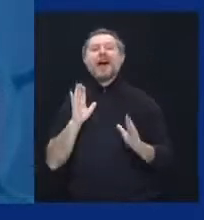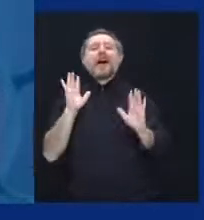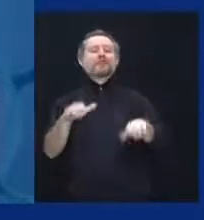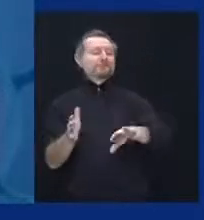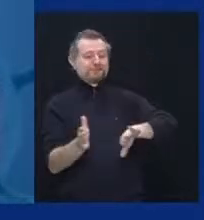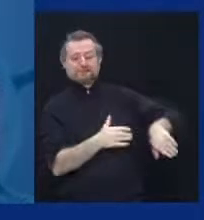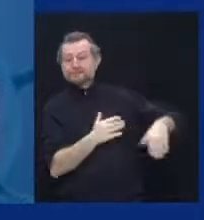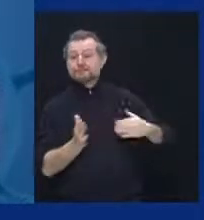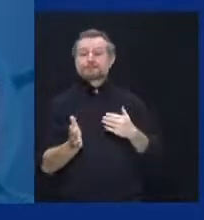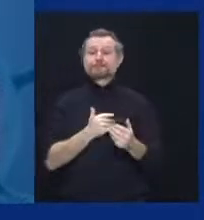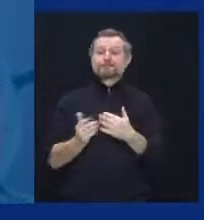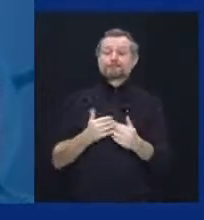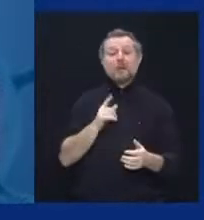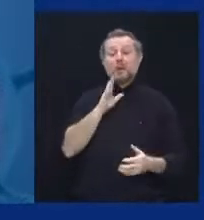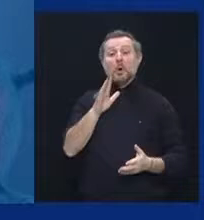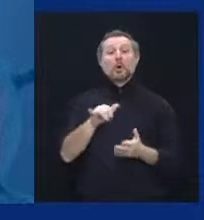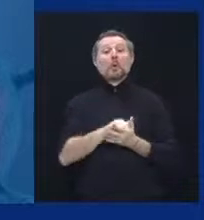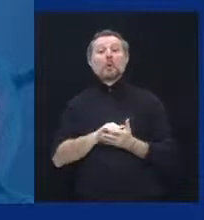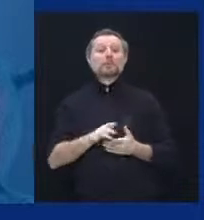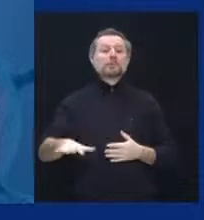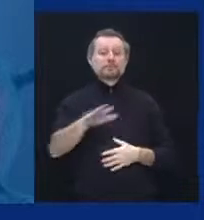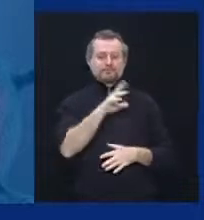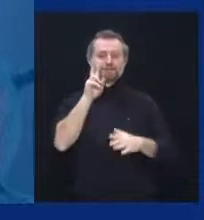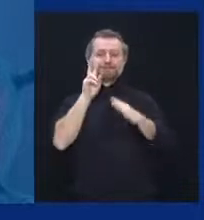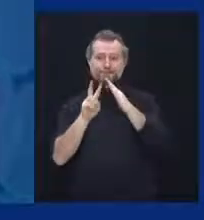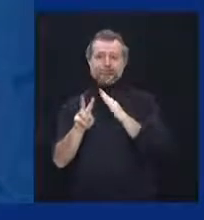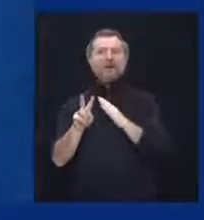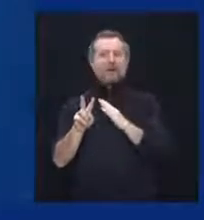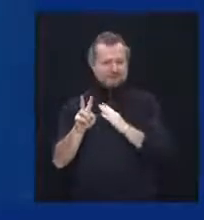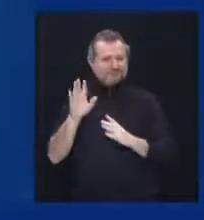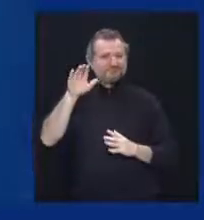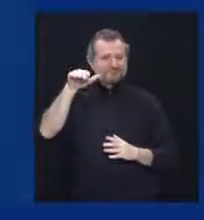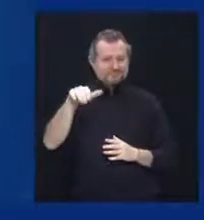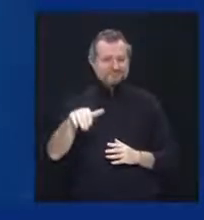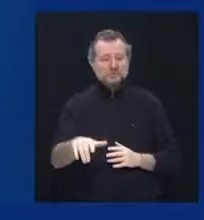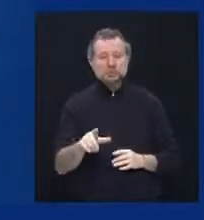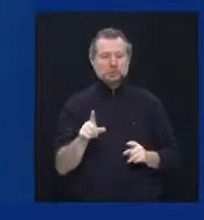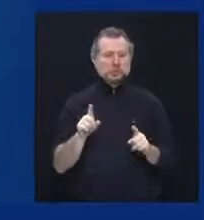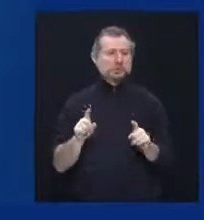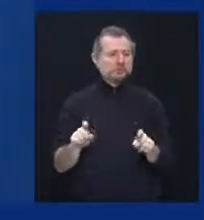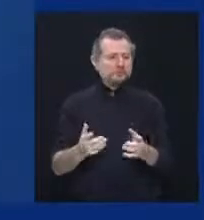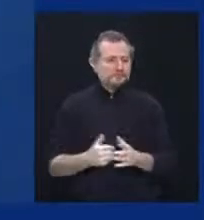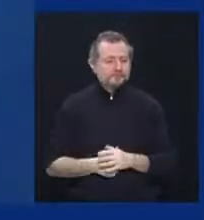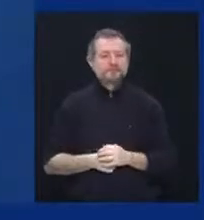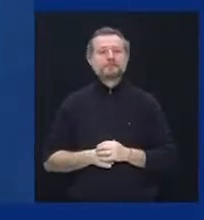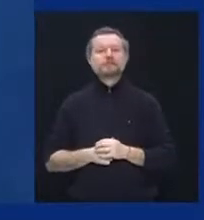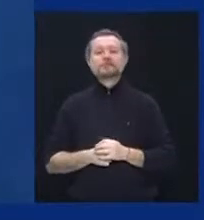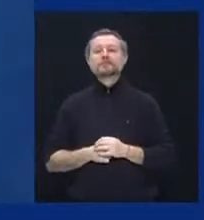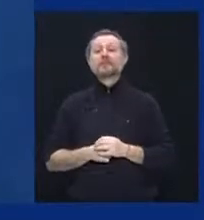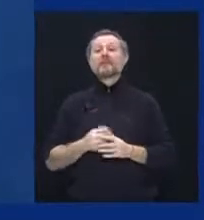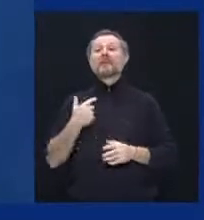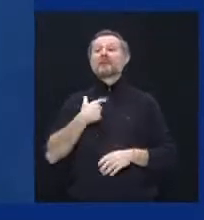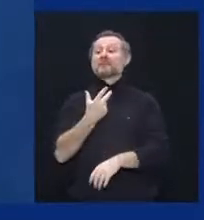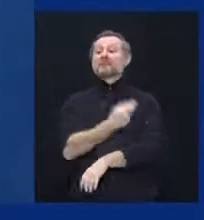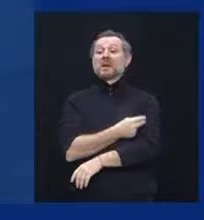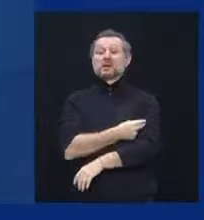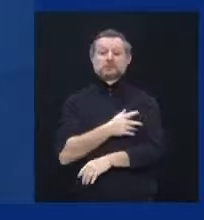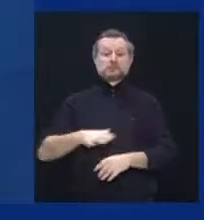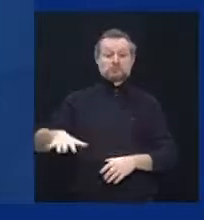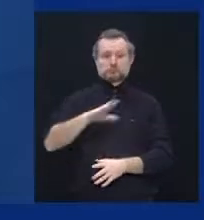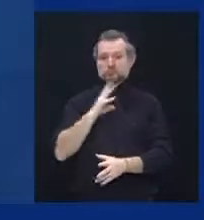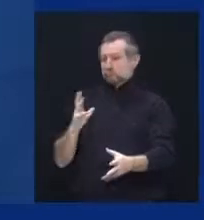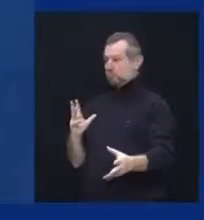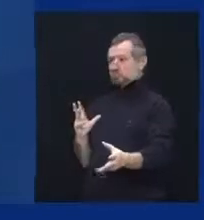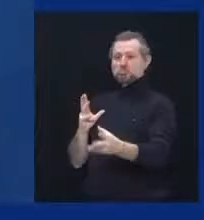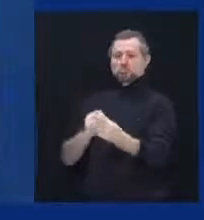for New York should continue to drop. That's what the expert models are showing. Vaccinations, we've done over